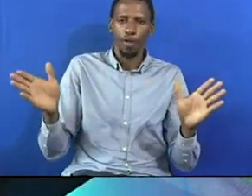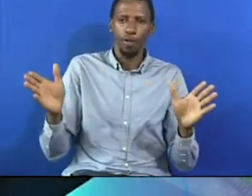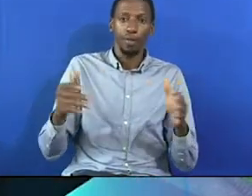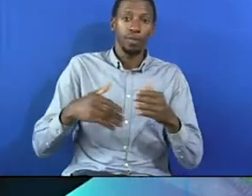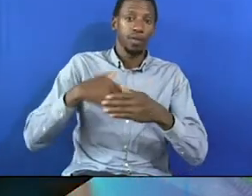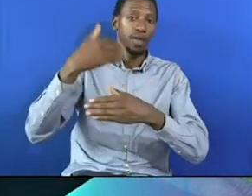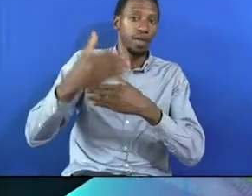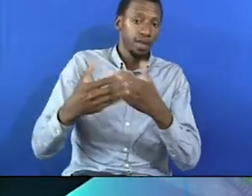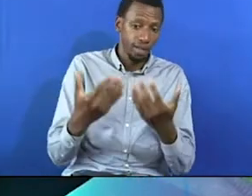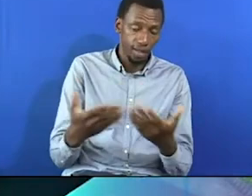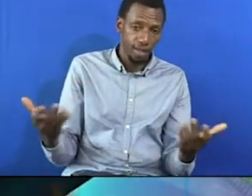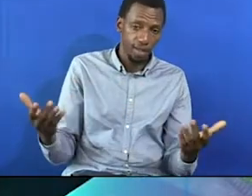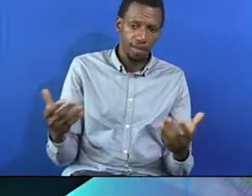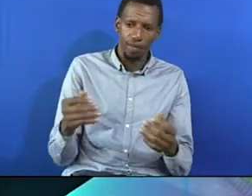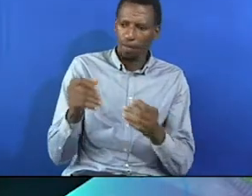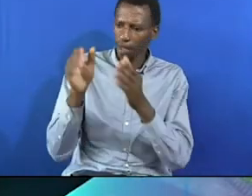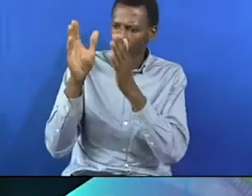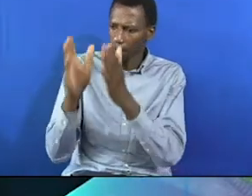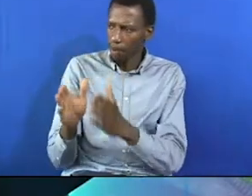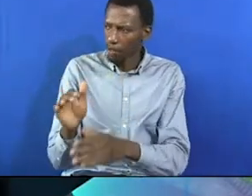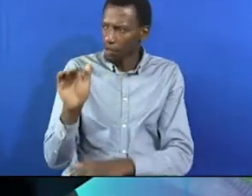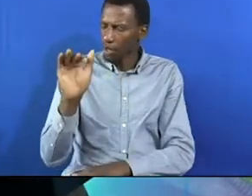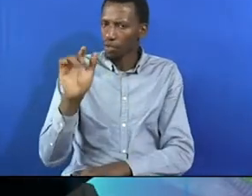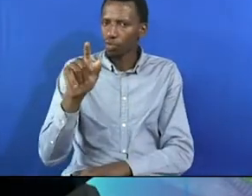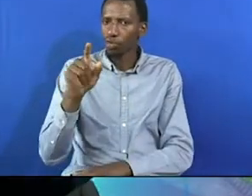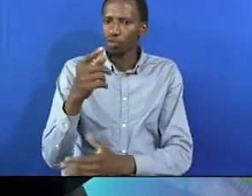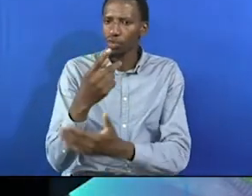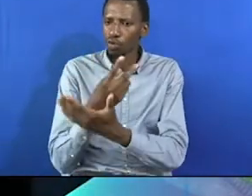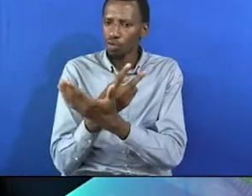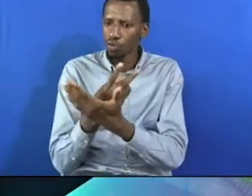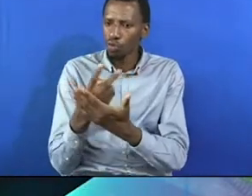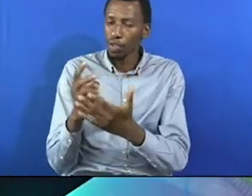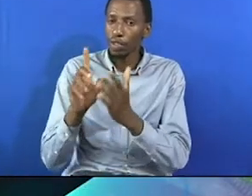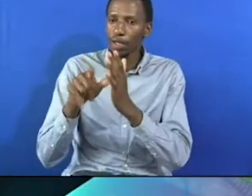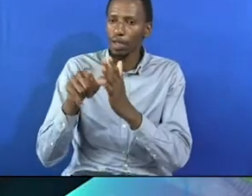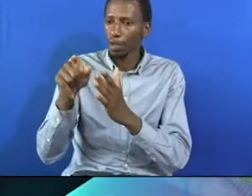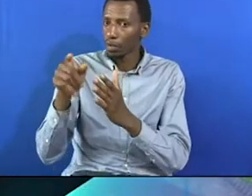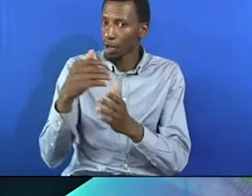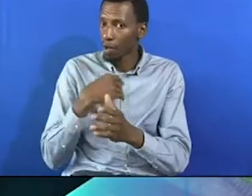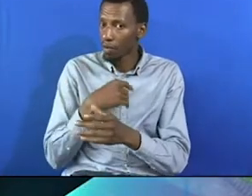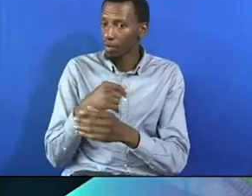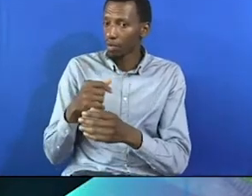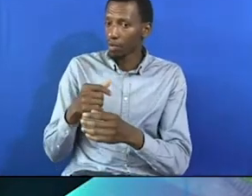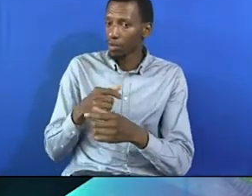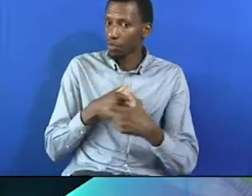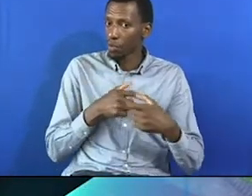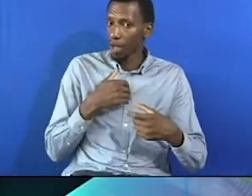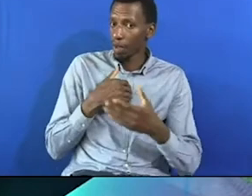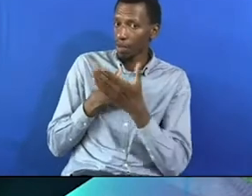the next thing, somebody asks you 2 weeks later whether you are seeing anyone.